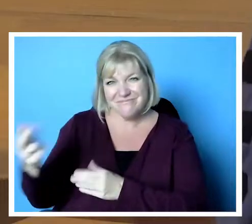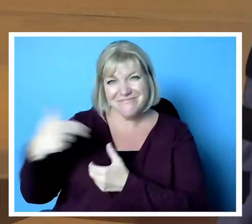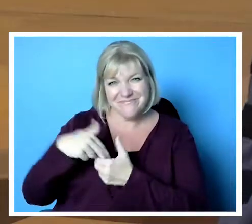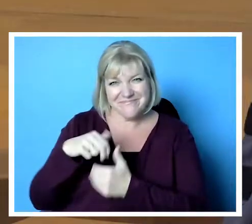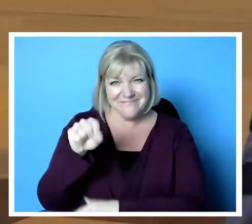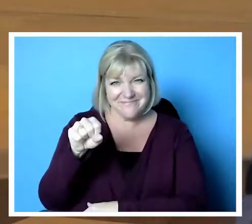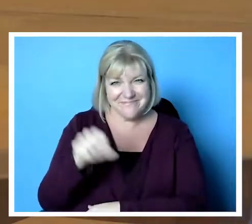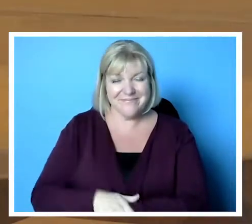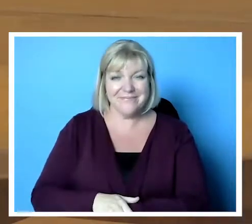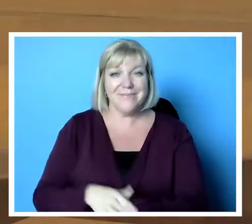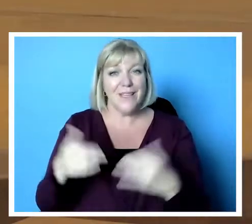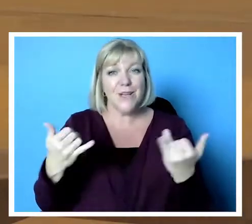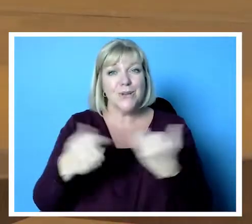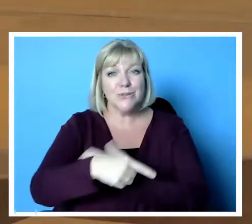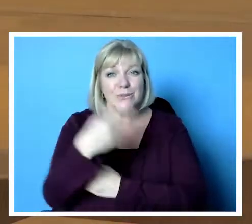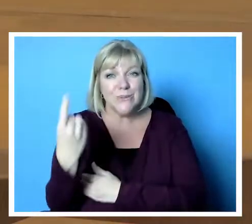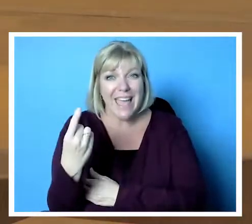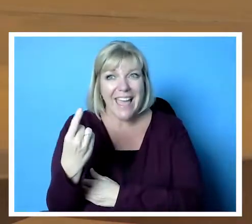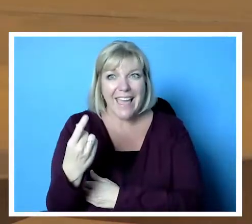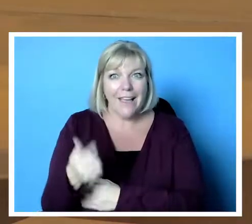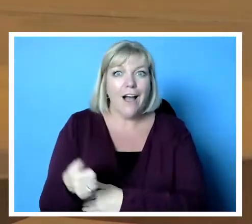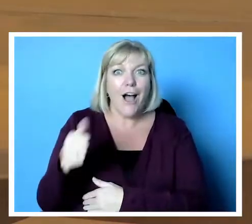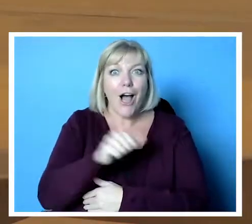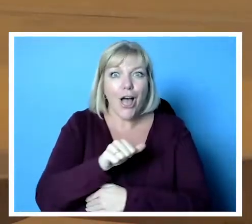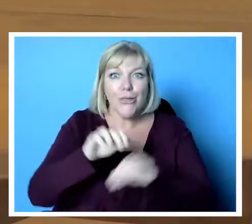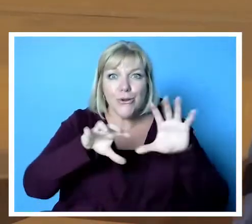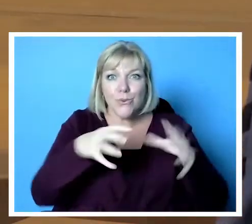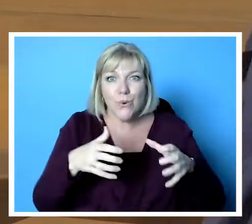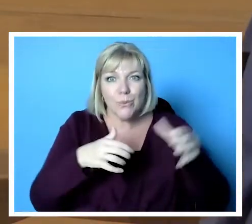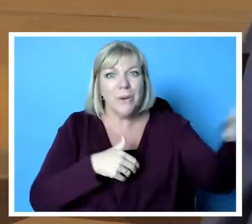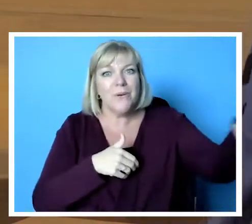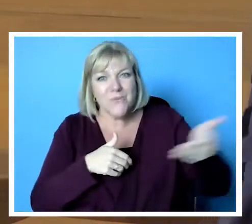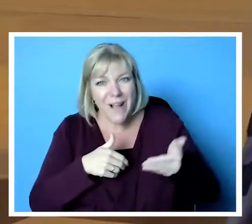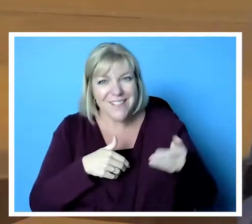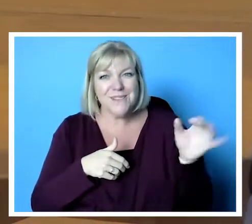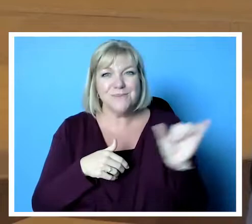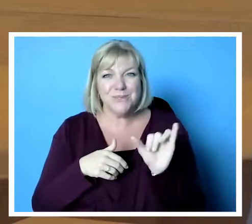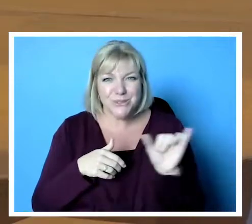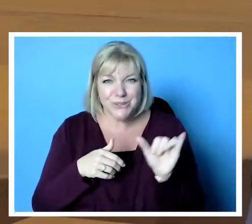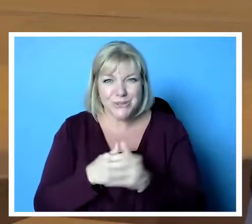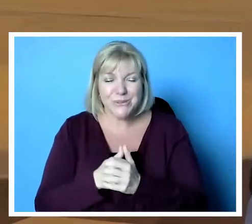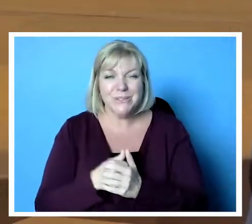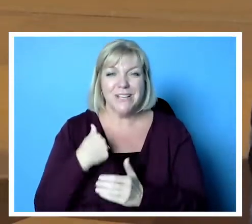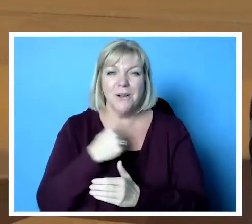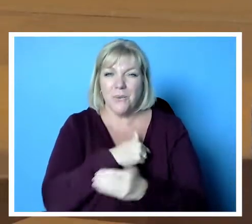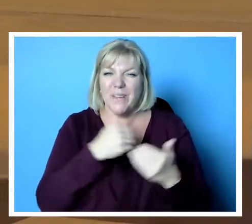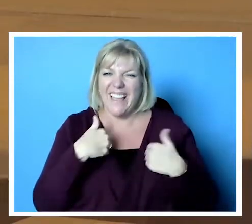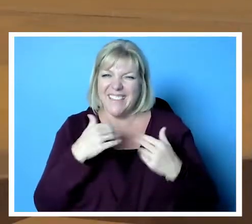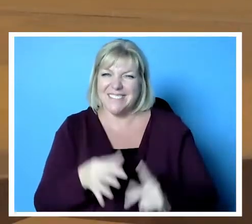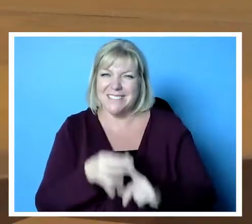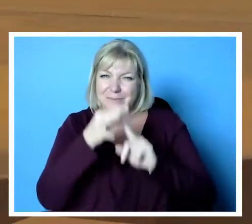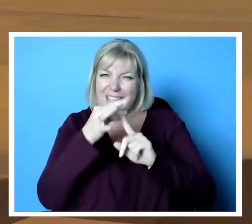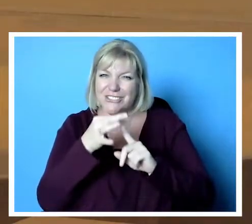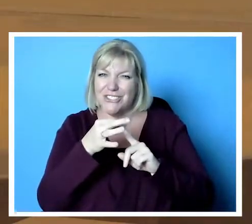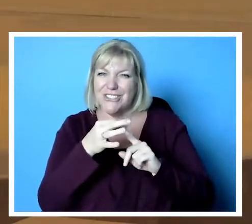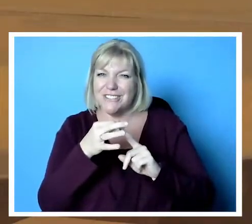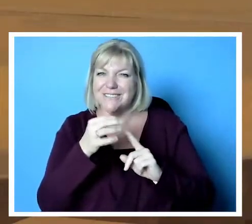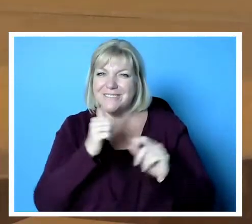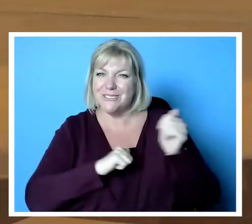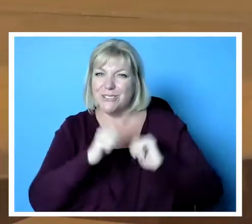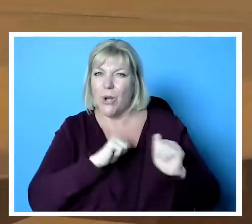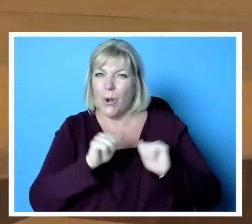Well, today we welcome another group of new members, and we've prepared a special slideshow to introduce them to